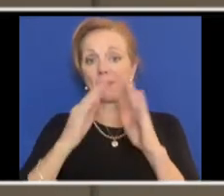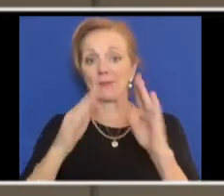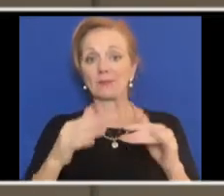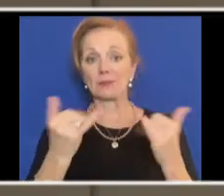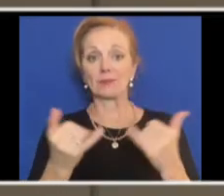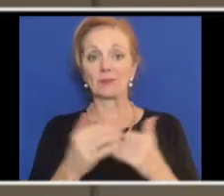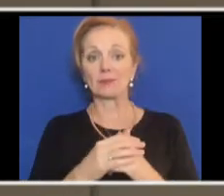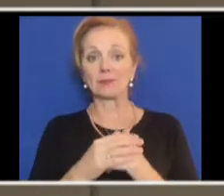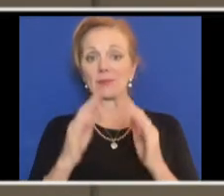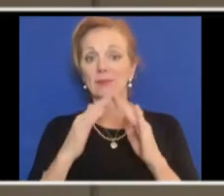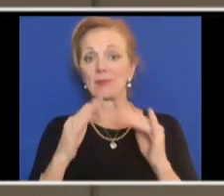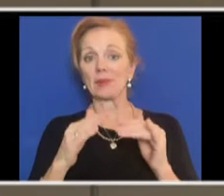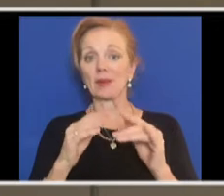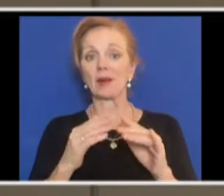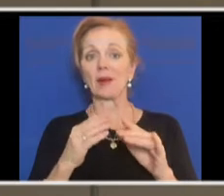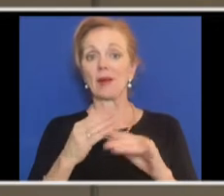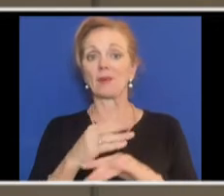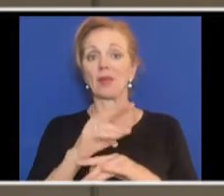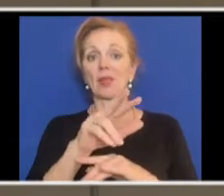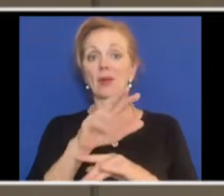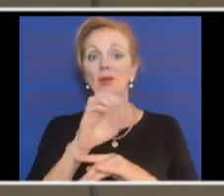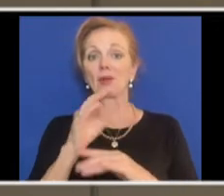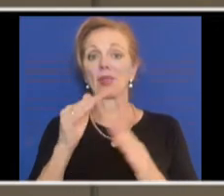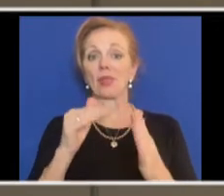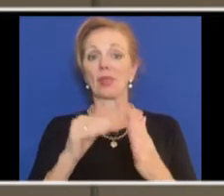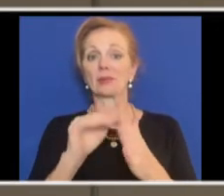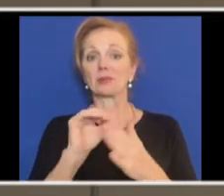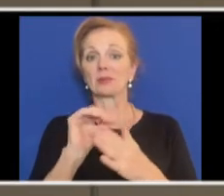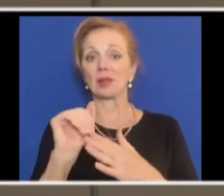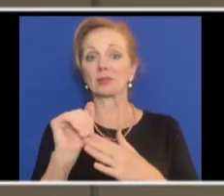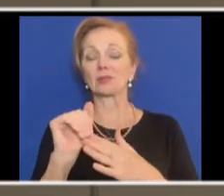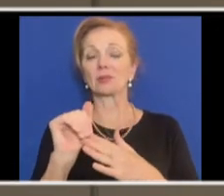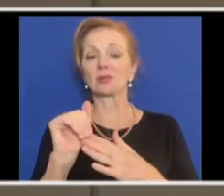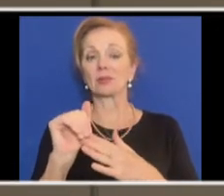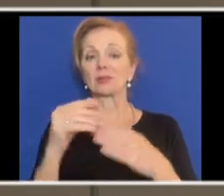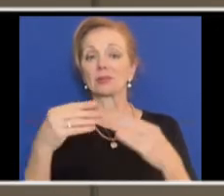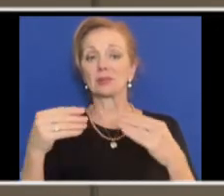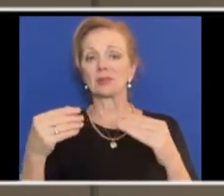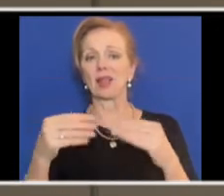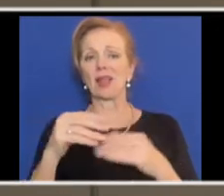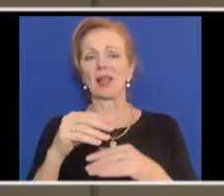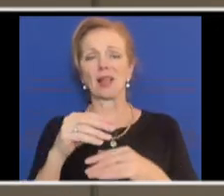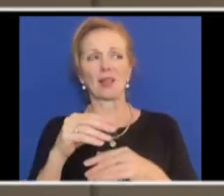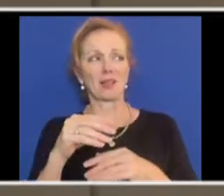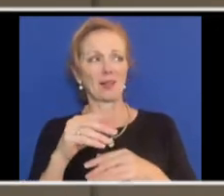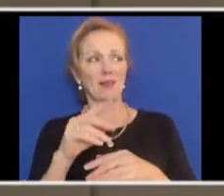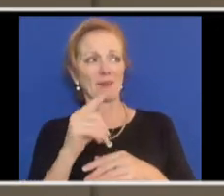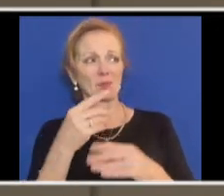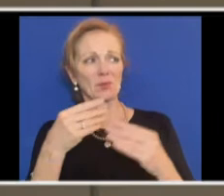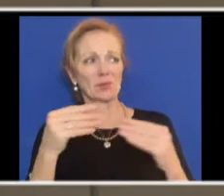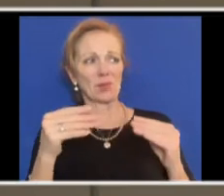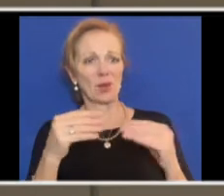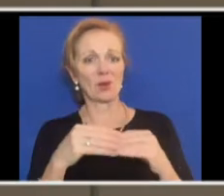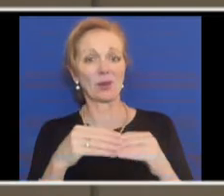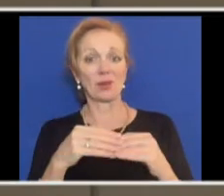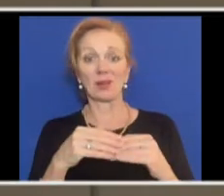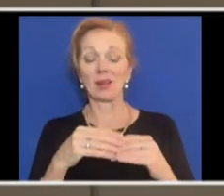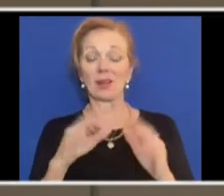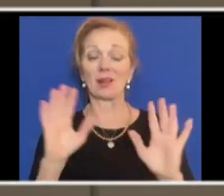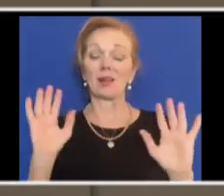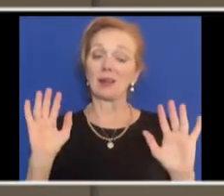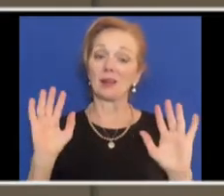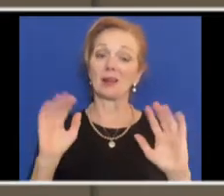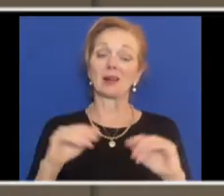that there are houses for over three hundred thousand dollars in Hidden Valley yeah that are selling I remember when the first one sold so that's all and I would